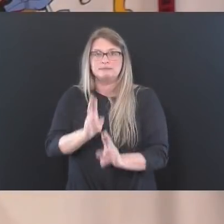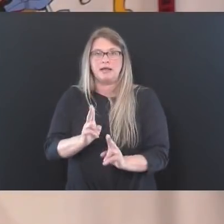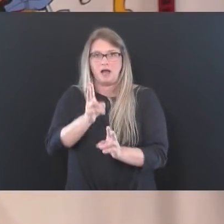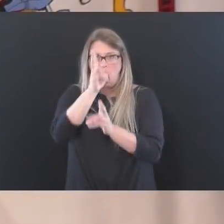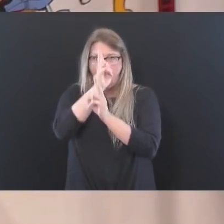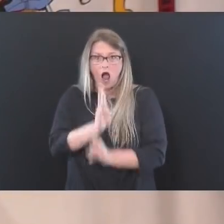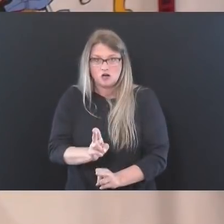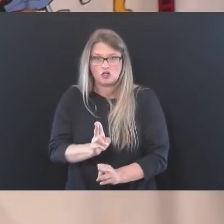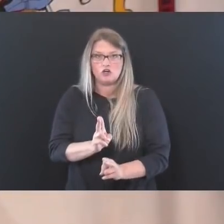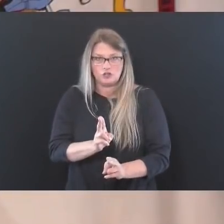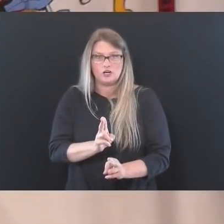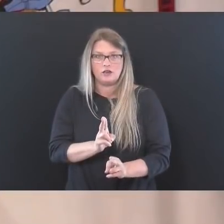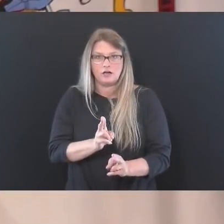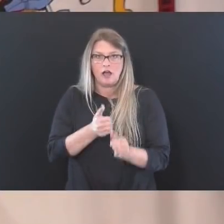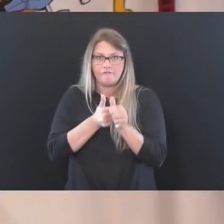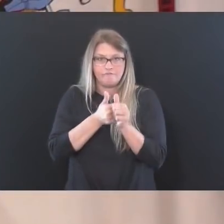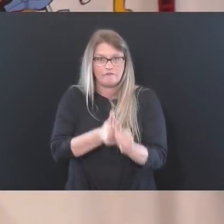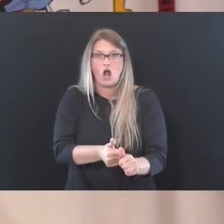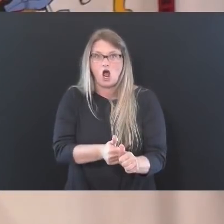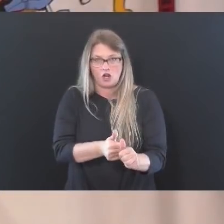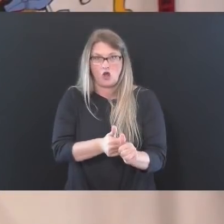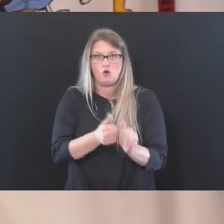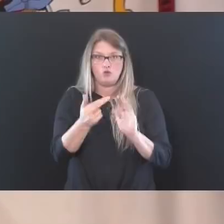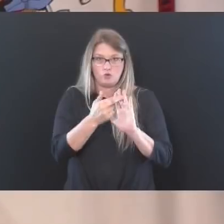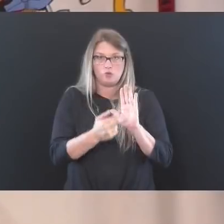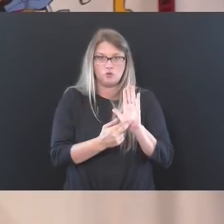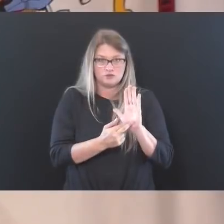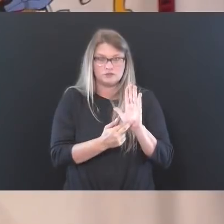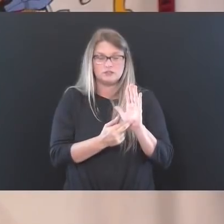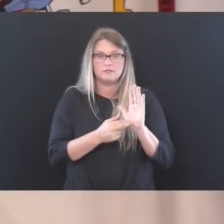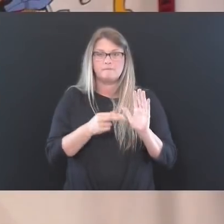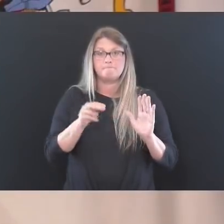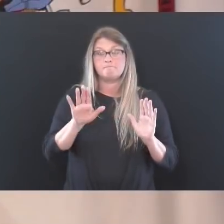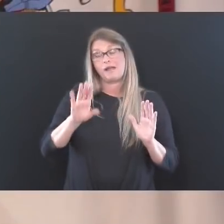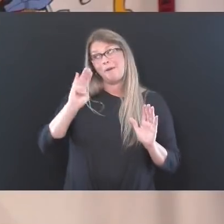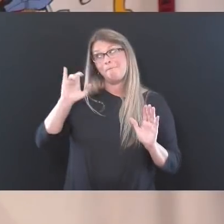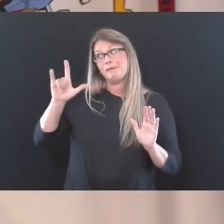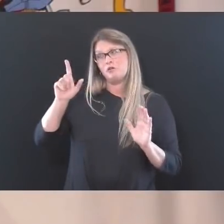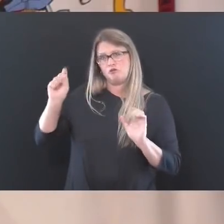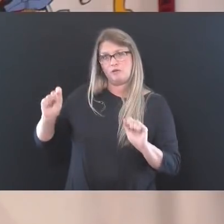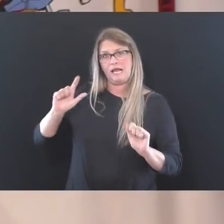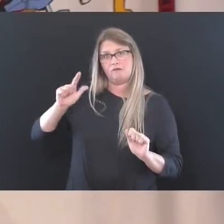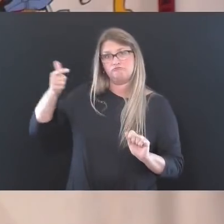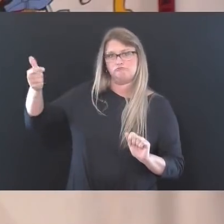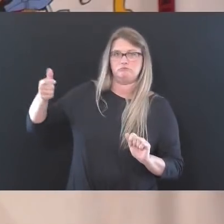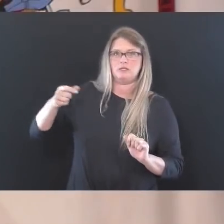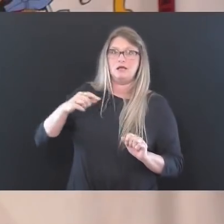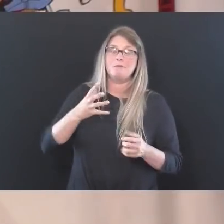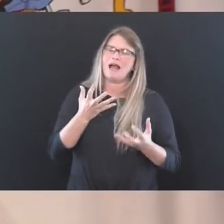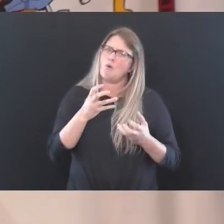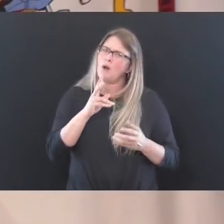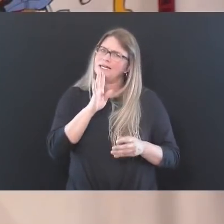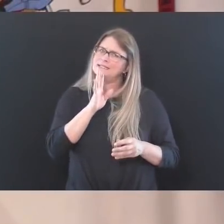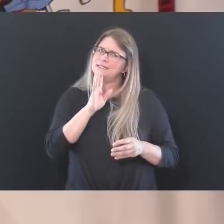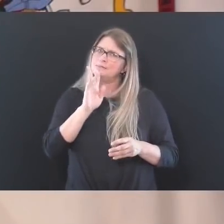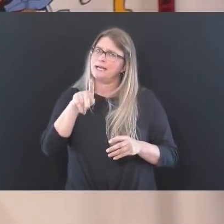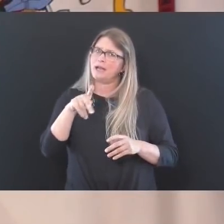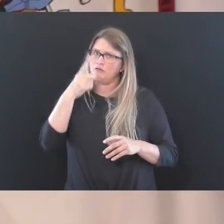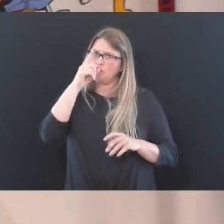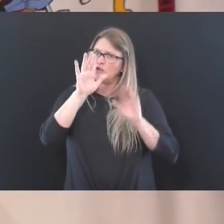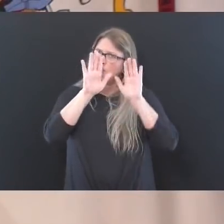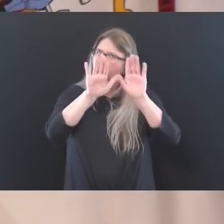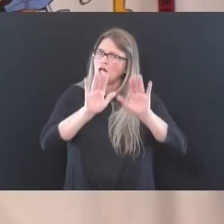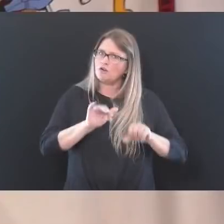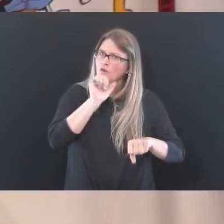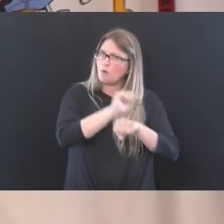people following the guidelines. I'm sure, now Bill, you can take it from there, but I do want to speak up for the great work